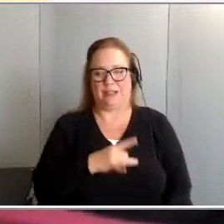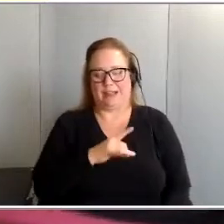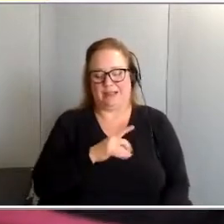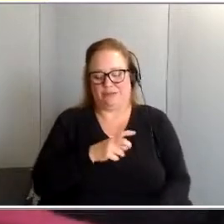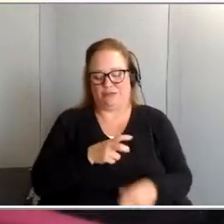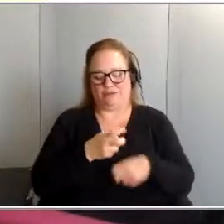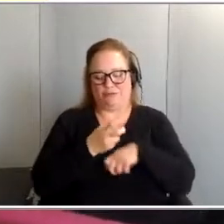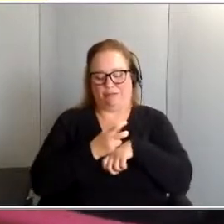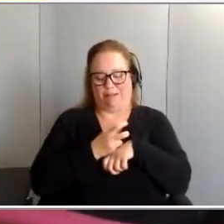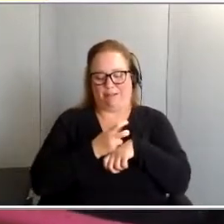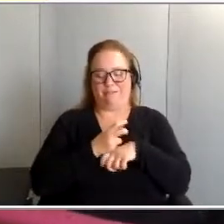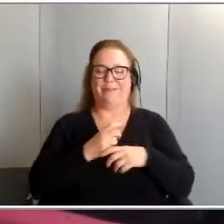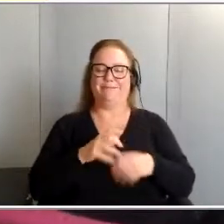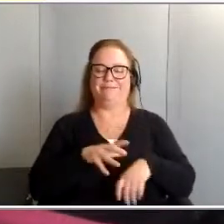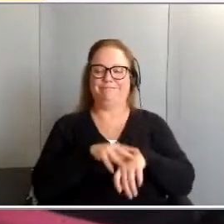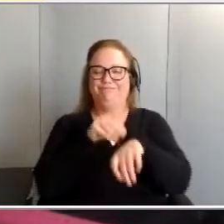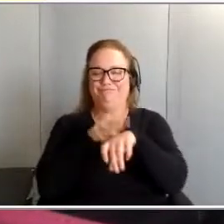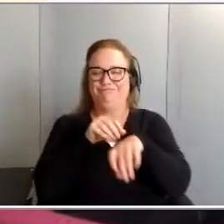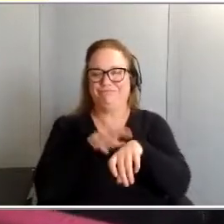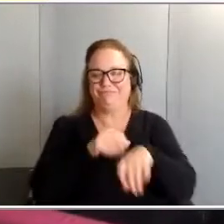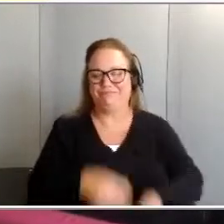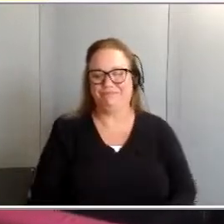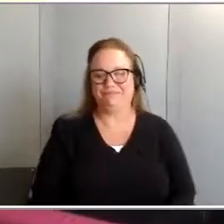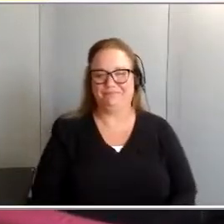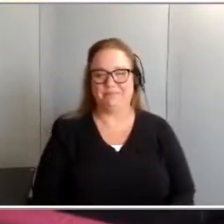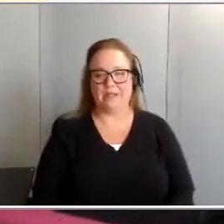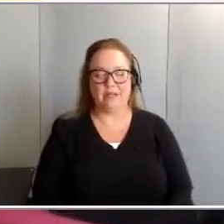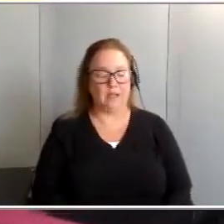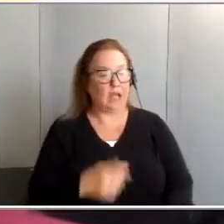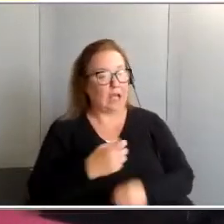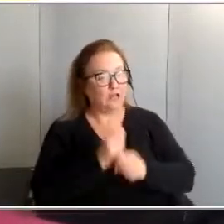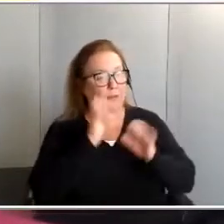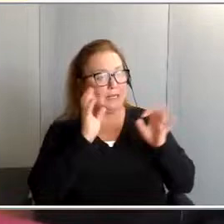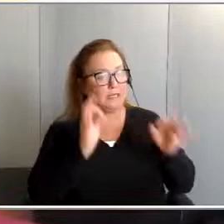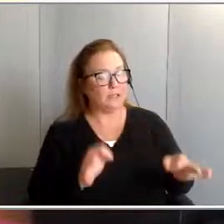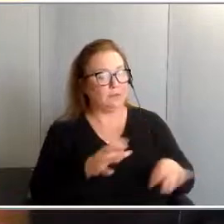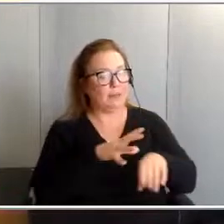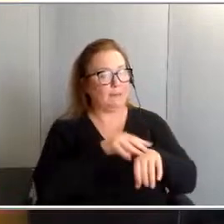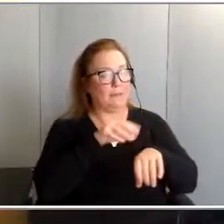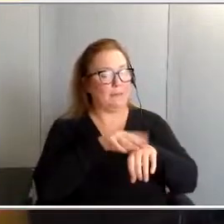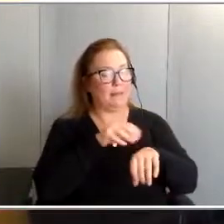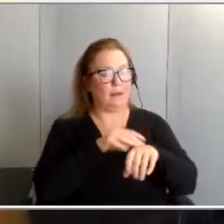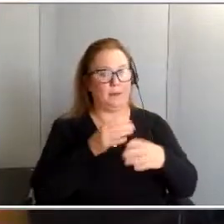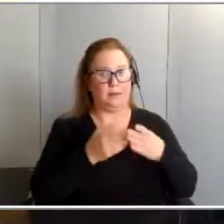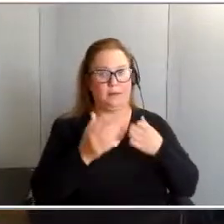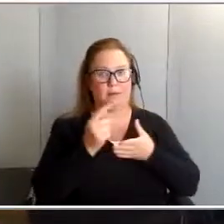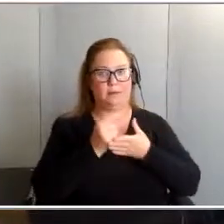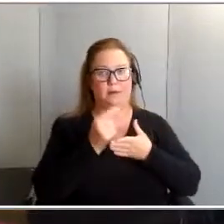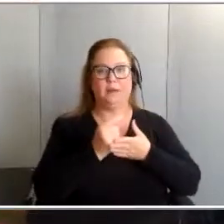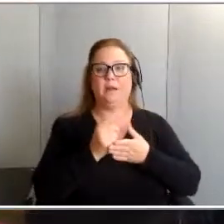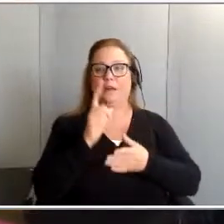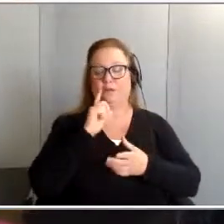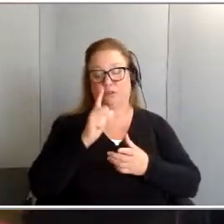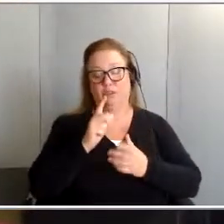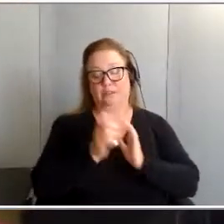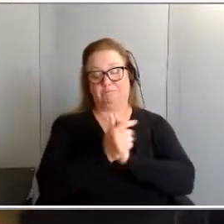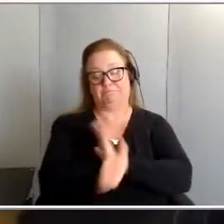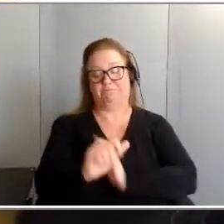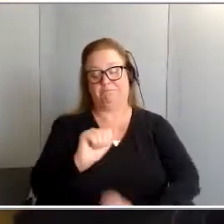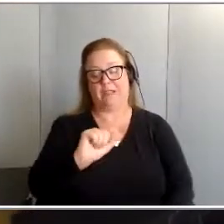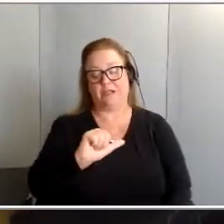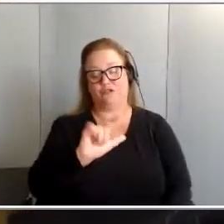cuddle. So how did you make the decision to have Cindy become a pet therapy dog? Well, she's also an agility champion, believe it or not. She's